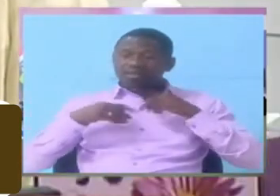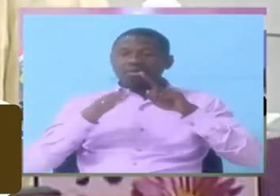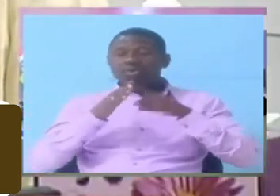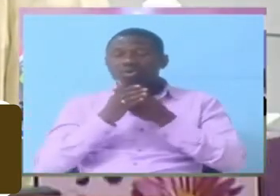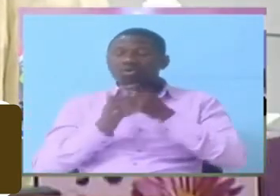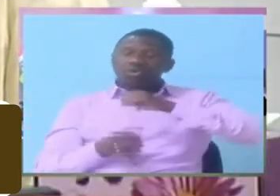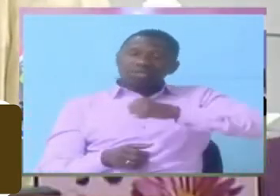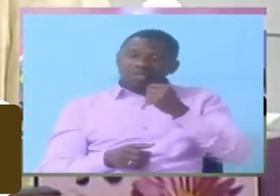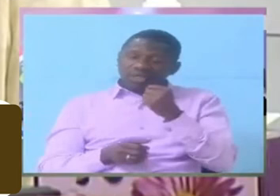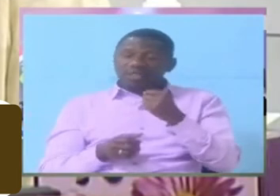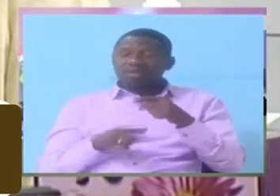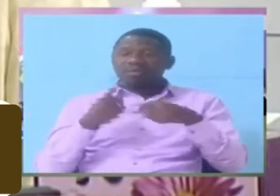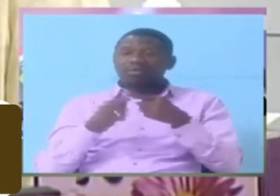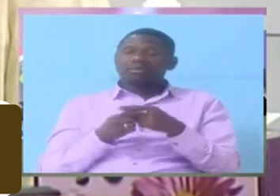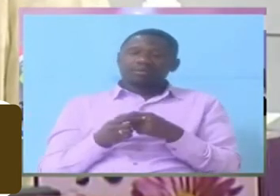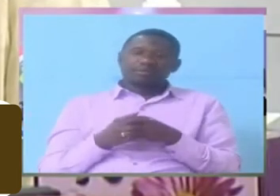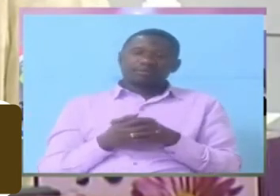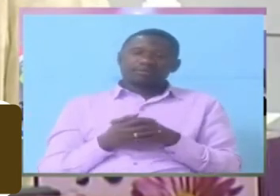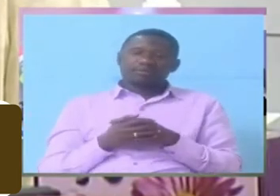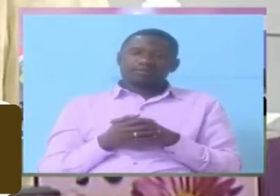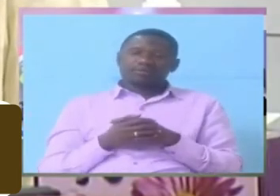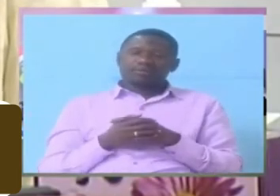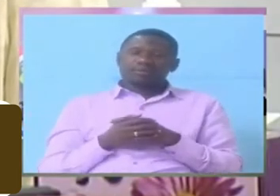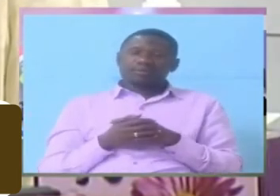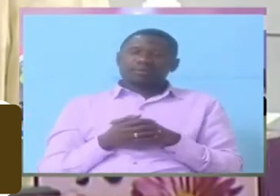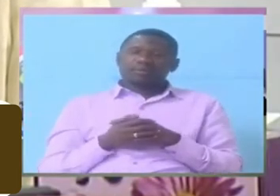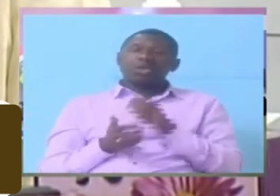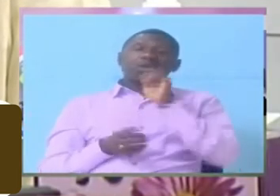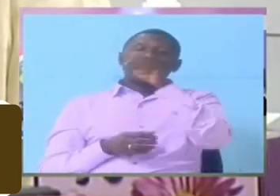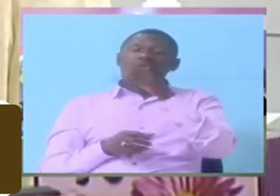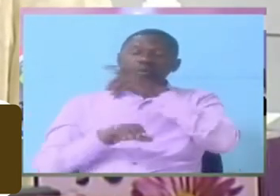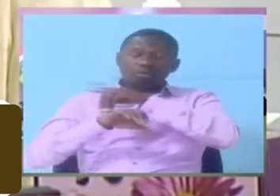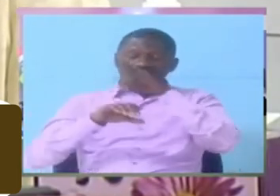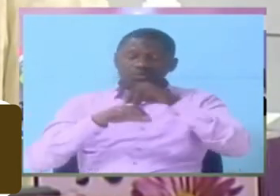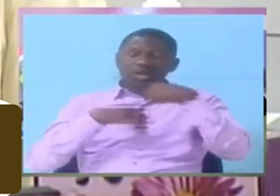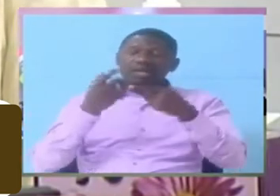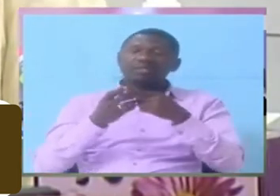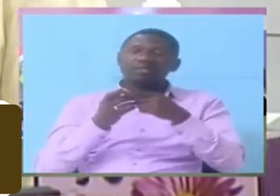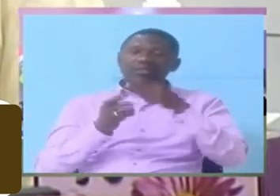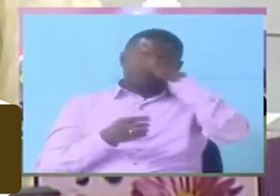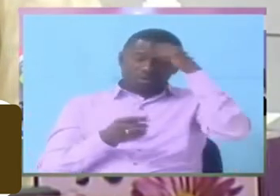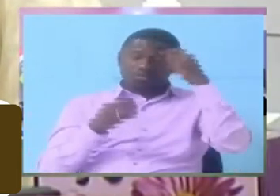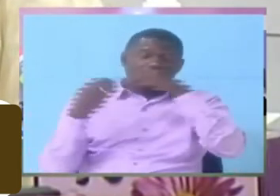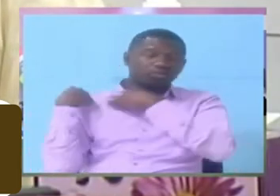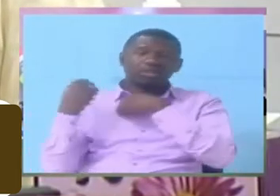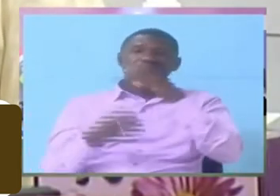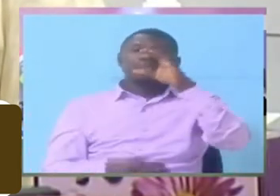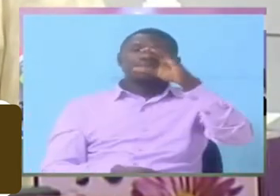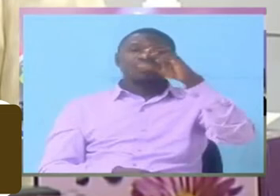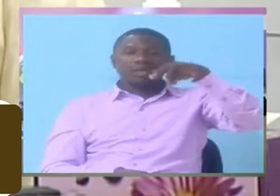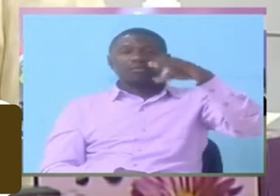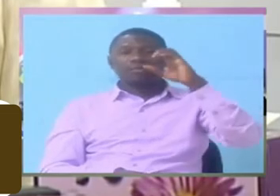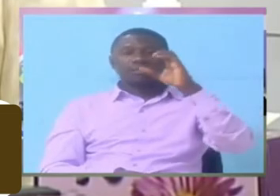previous position at the time, as CMC appointed to this task force. Yalundo palazo nyem CMC di fo inarne